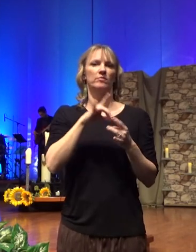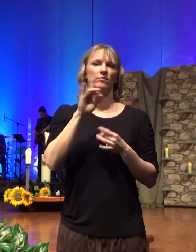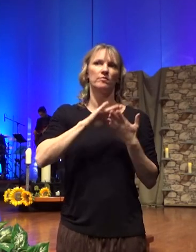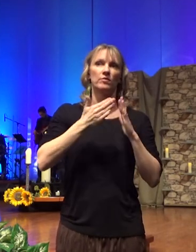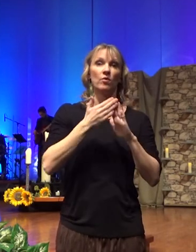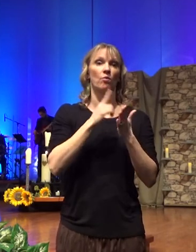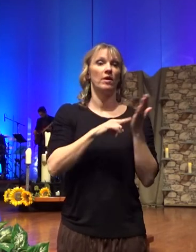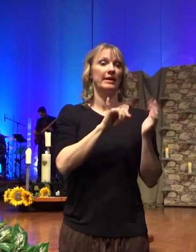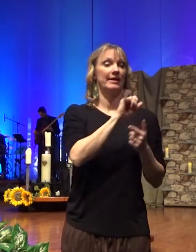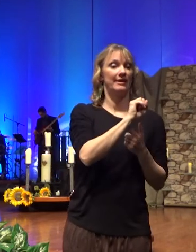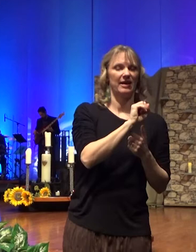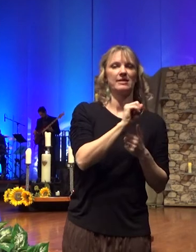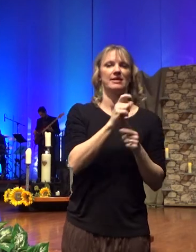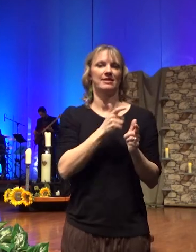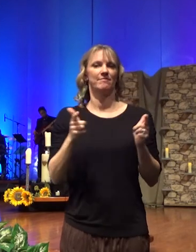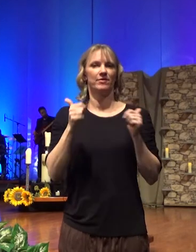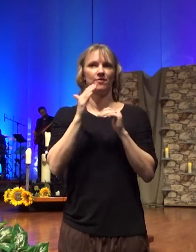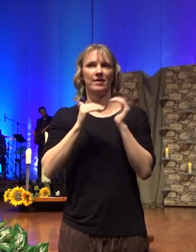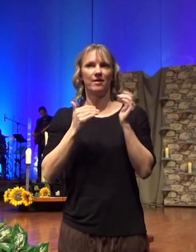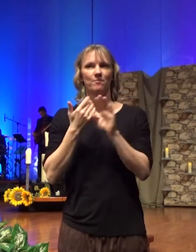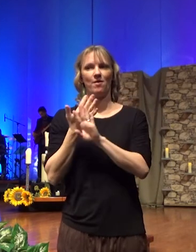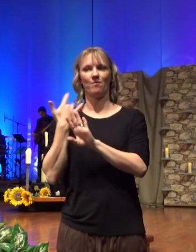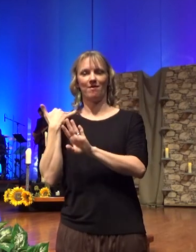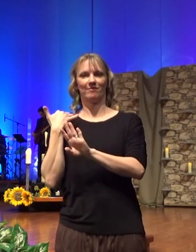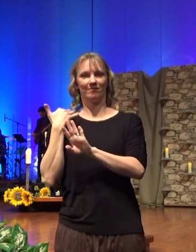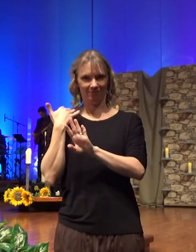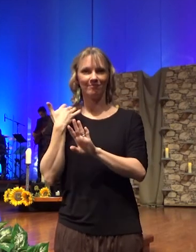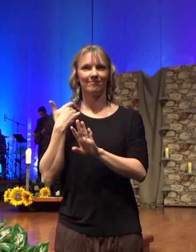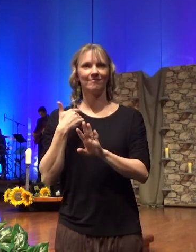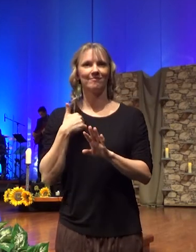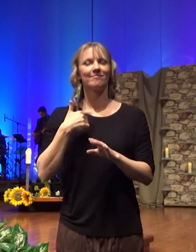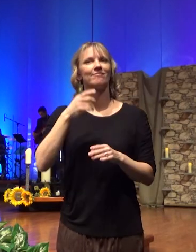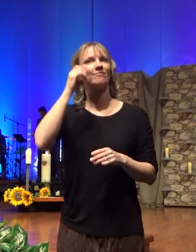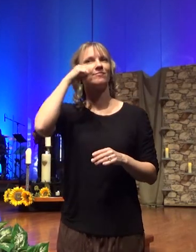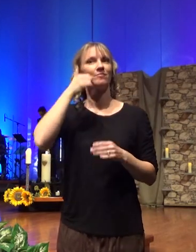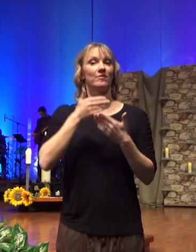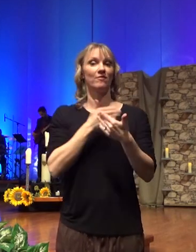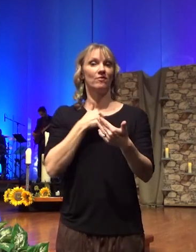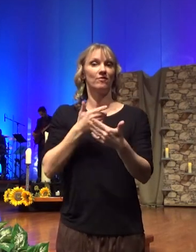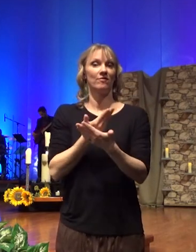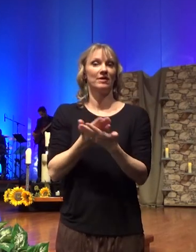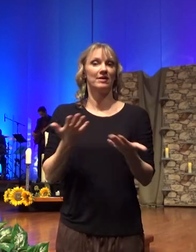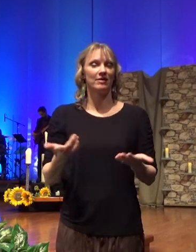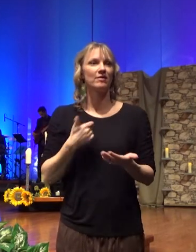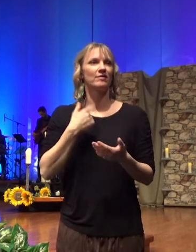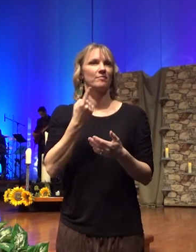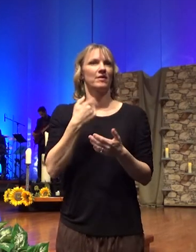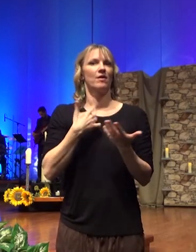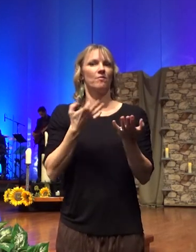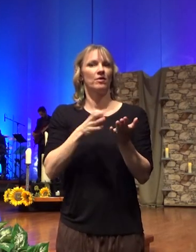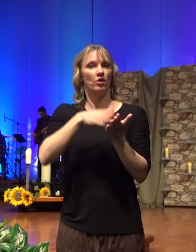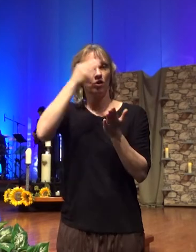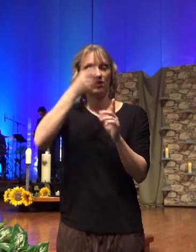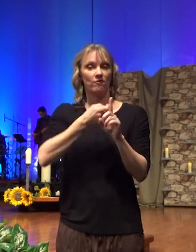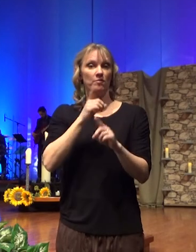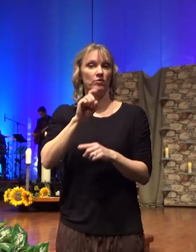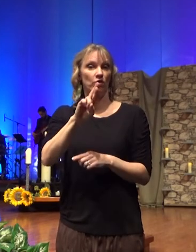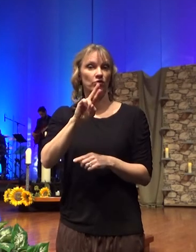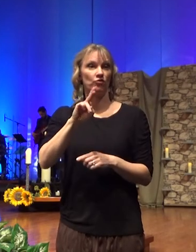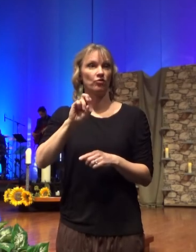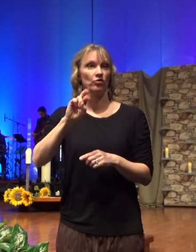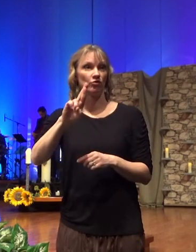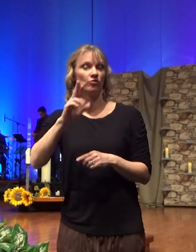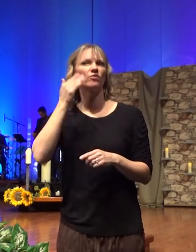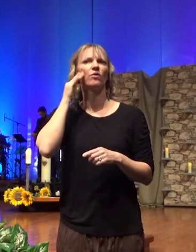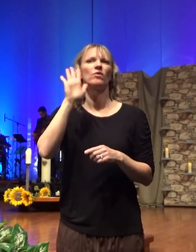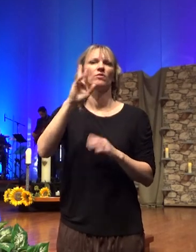is what is greater than what was as well. And I remember before I came here, one of the things I wanted to learn from Dr. Roger,